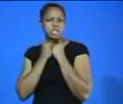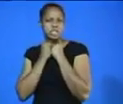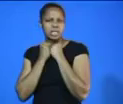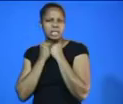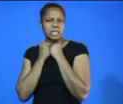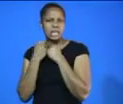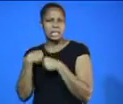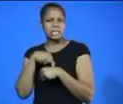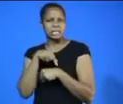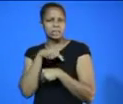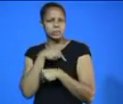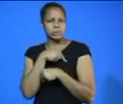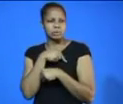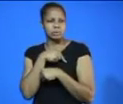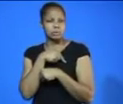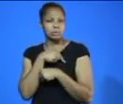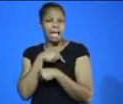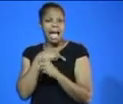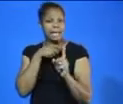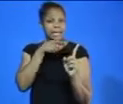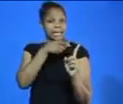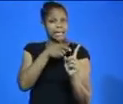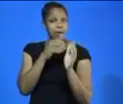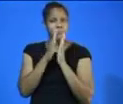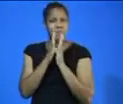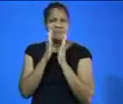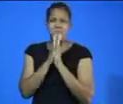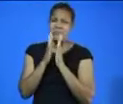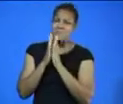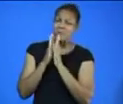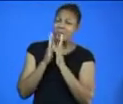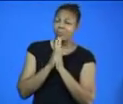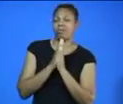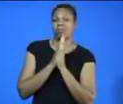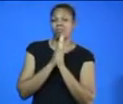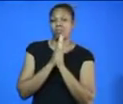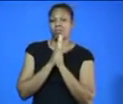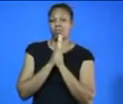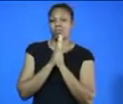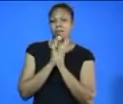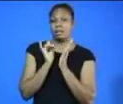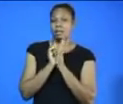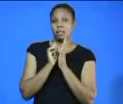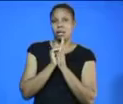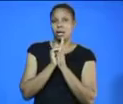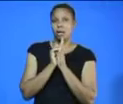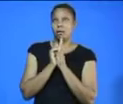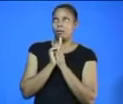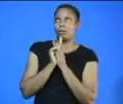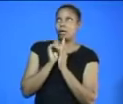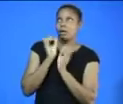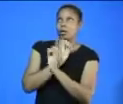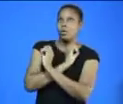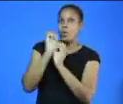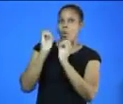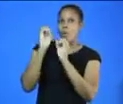are, and he prayed earnestly that it might not rain, and it rained